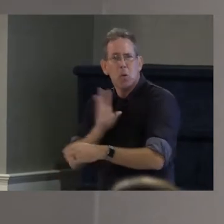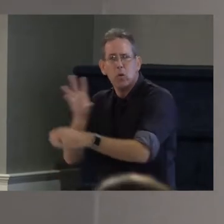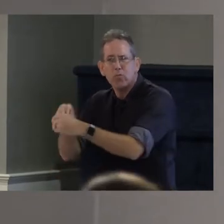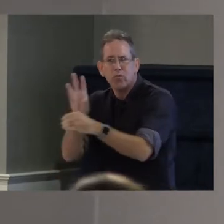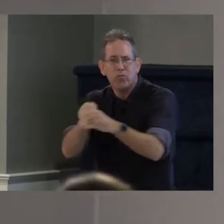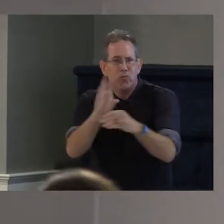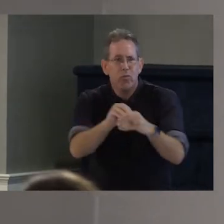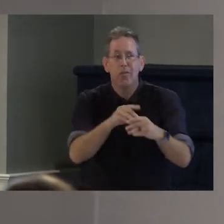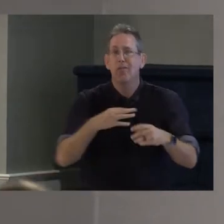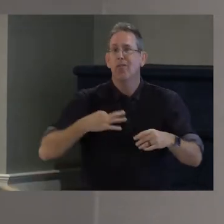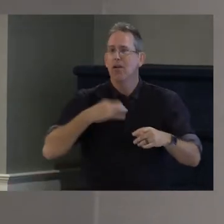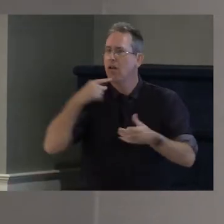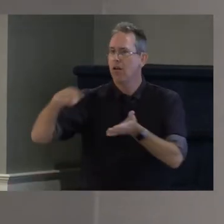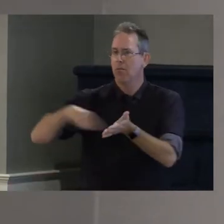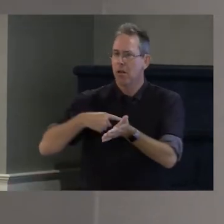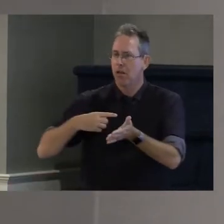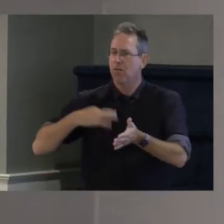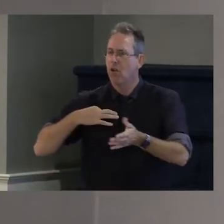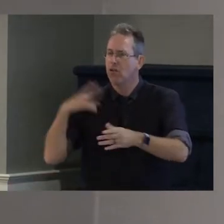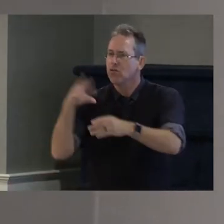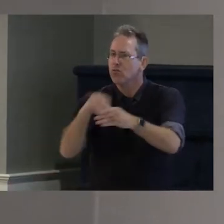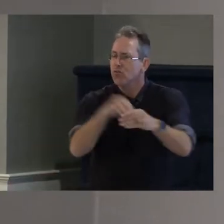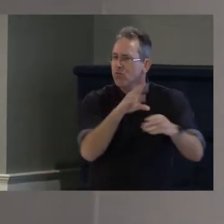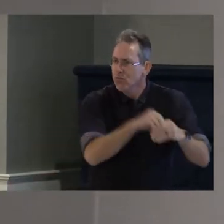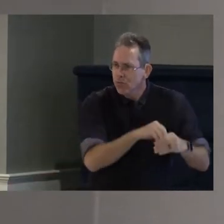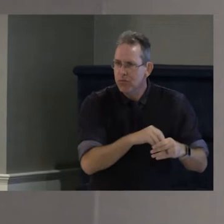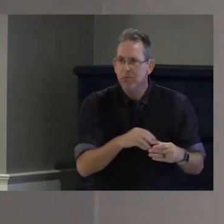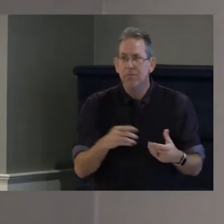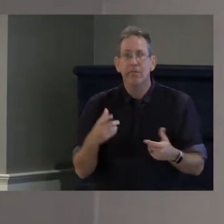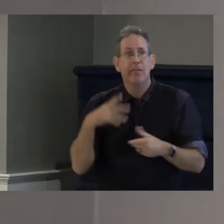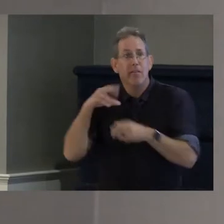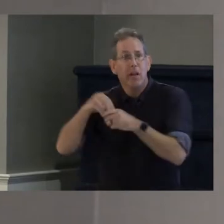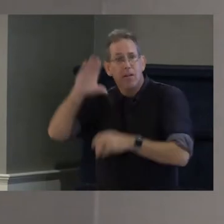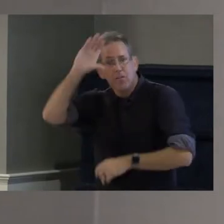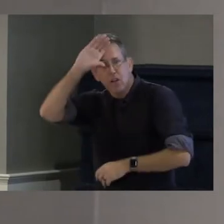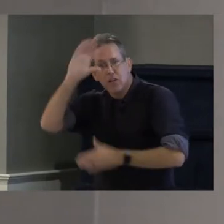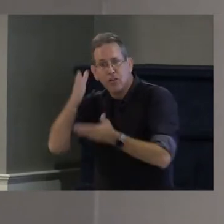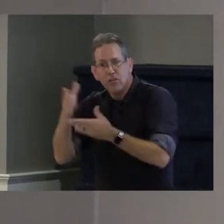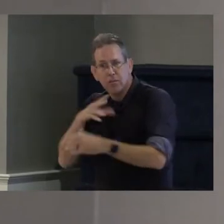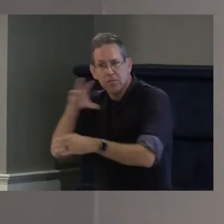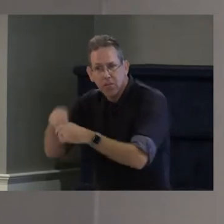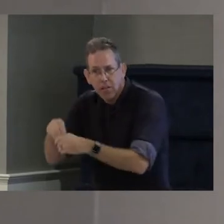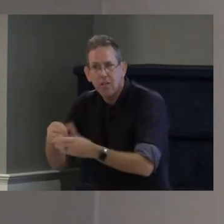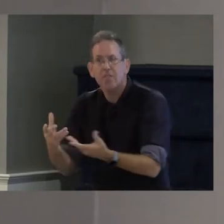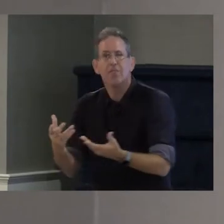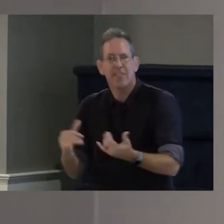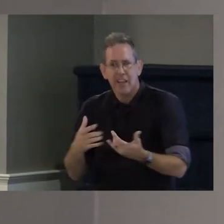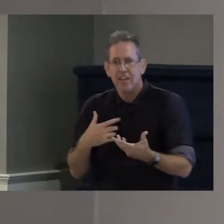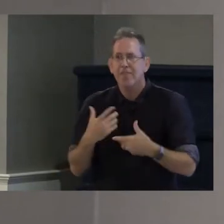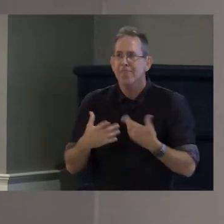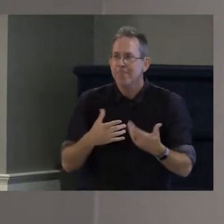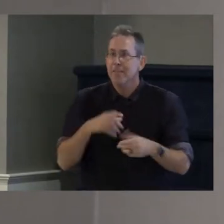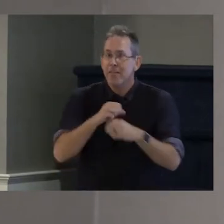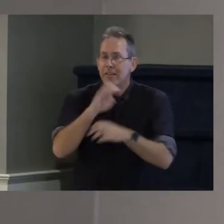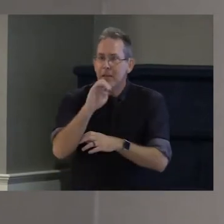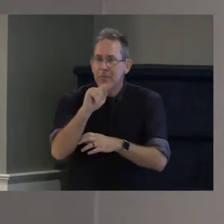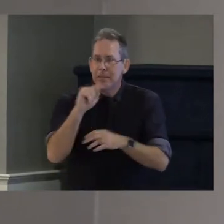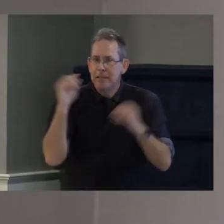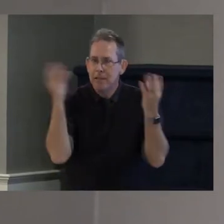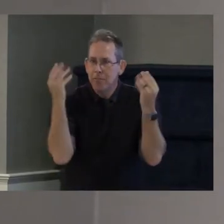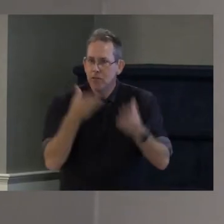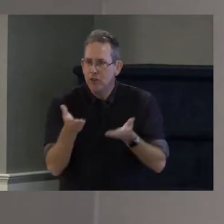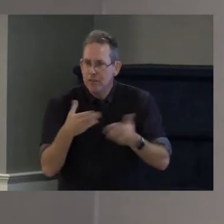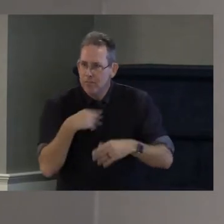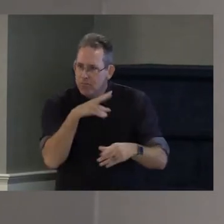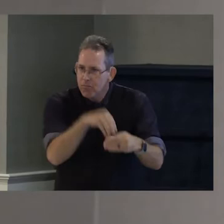volunteer throughout her career, including prior service of 13 years as a volunteer firefighter and EMT, an overnight shift